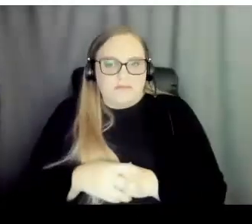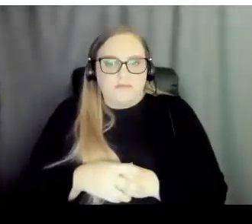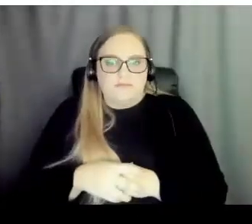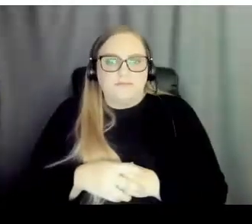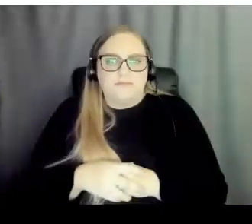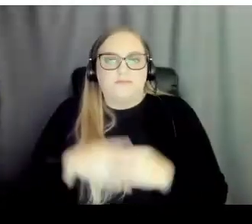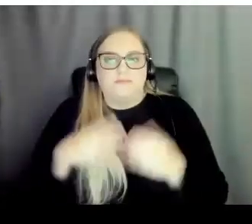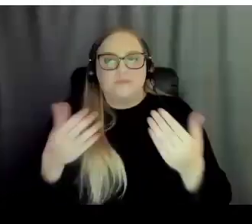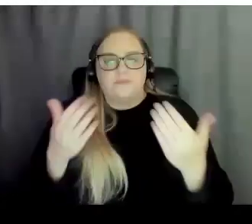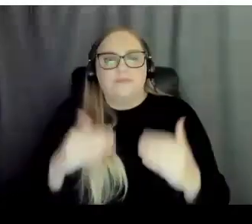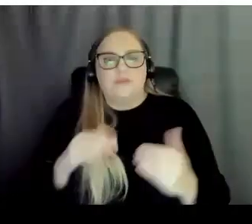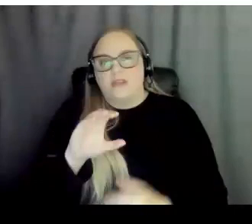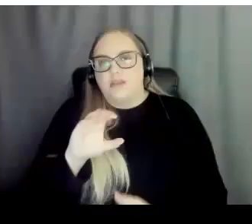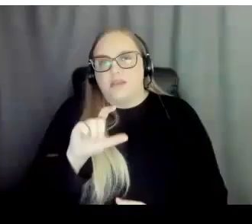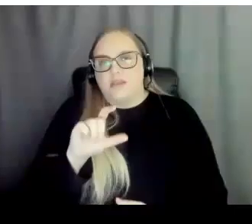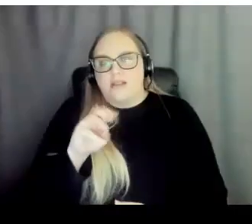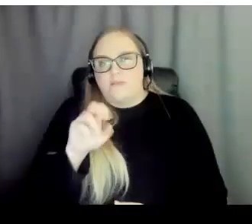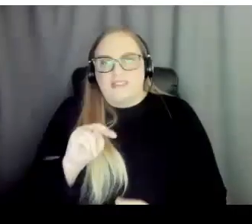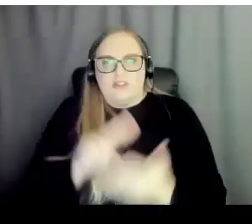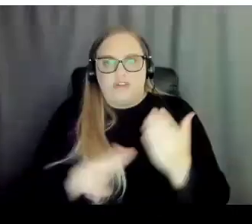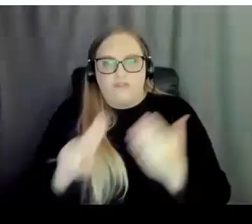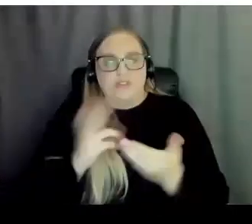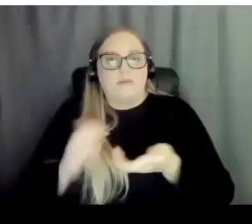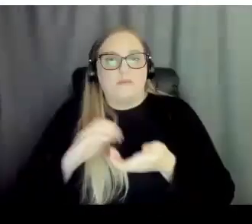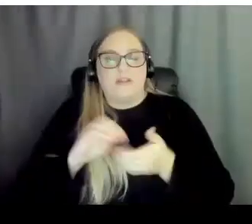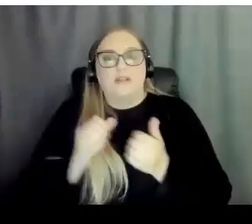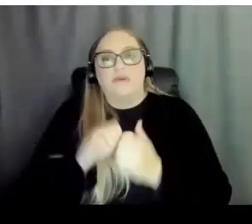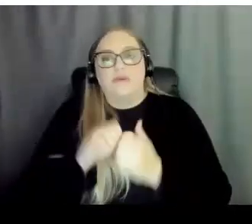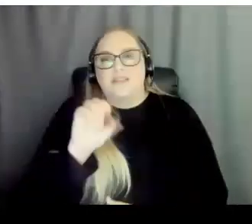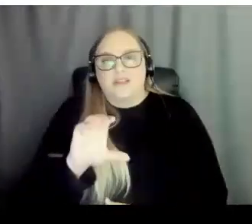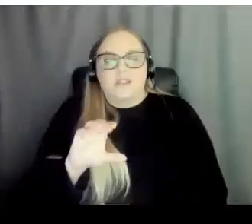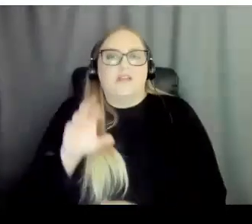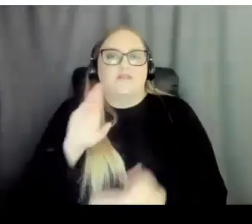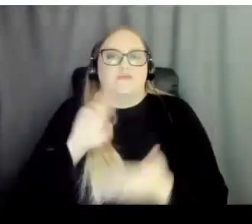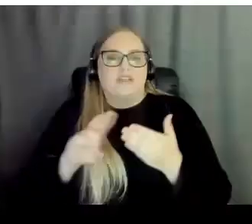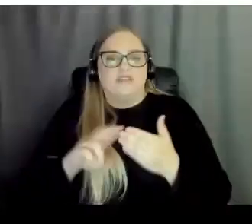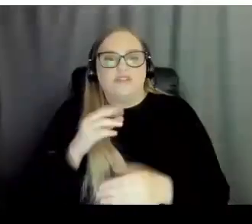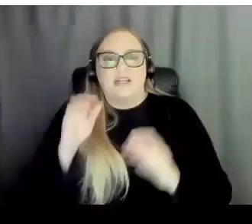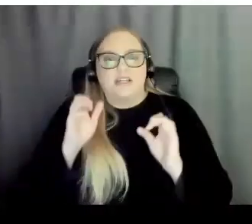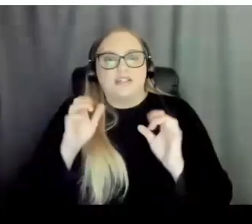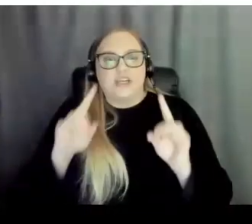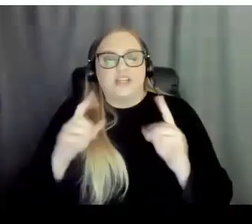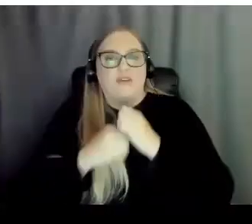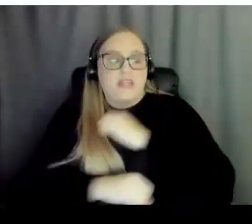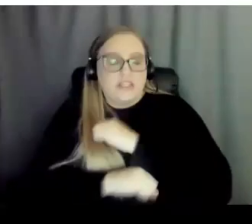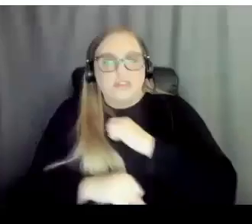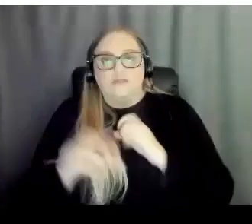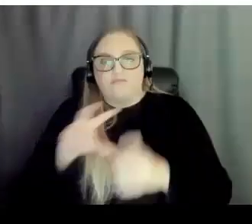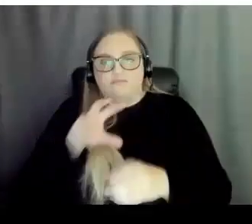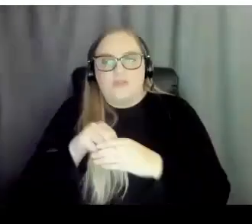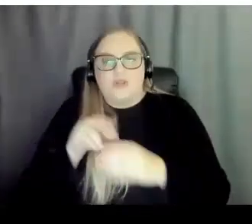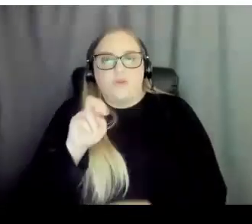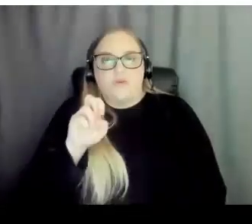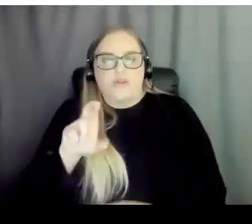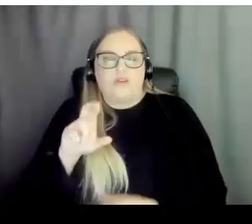Next, we have Clemson University, who is partnering with South Carolina University's Research and Education Foundation to engage in nuclear waste dialogue with South Carolina